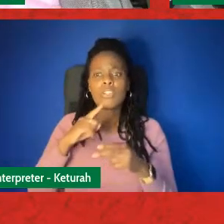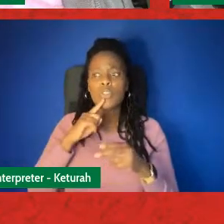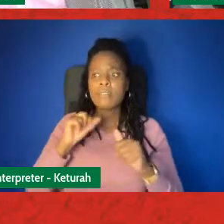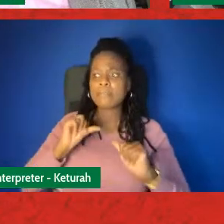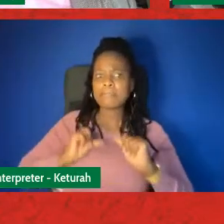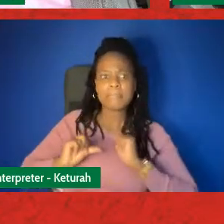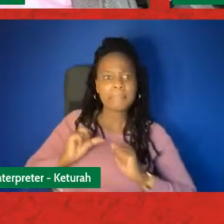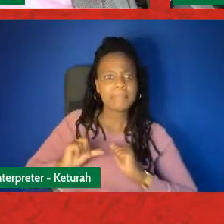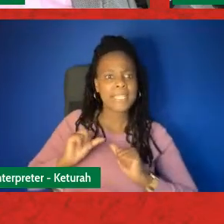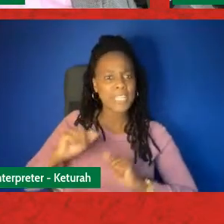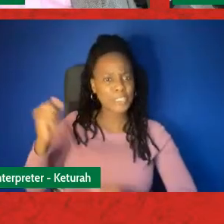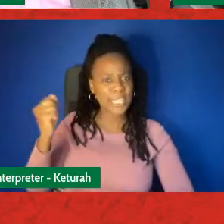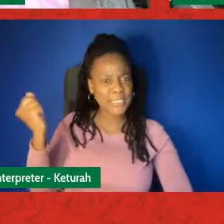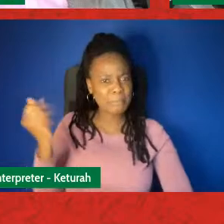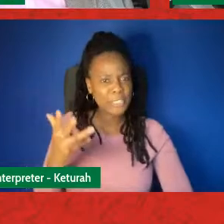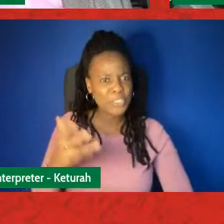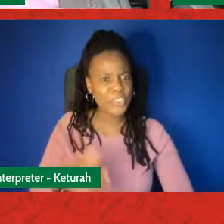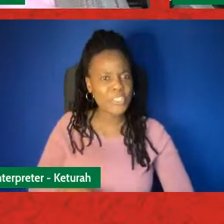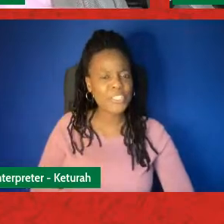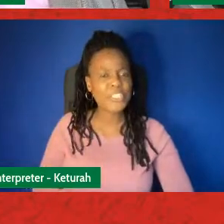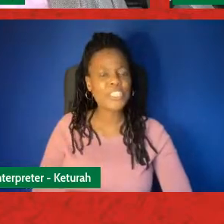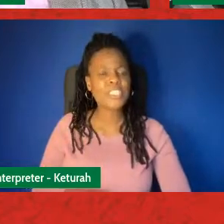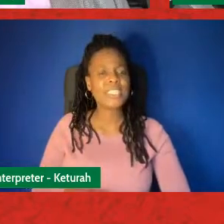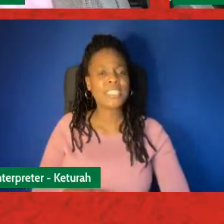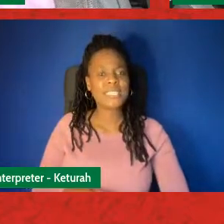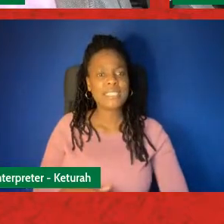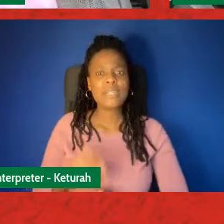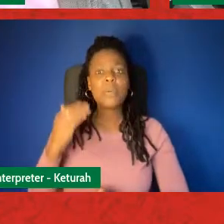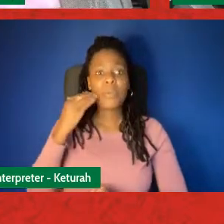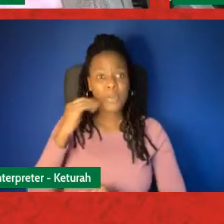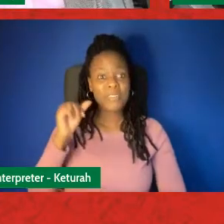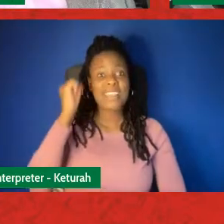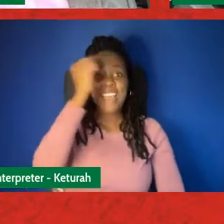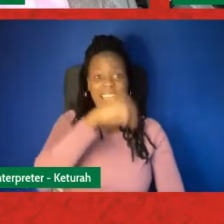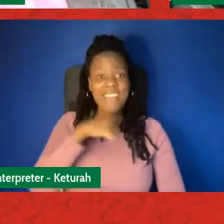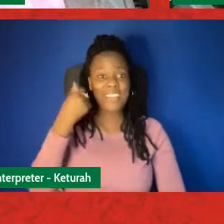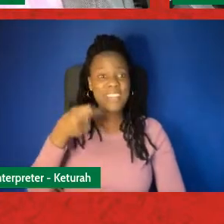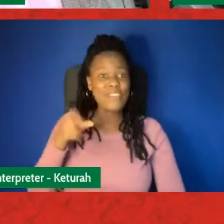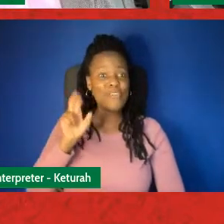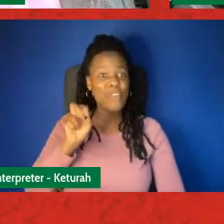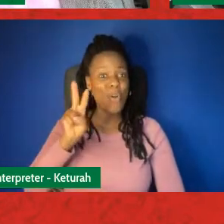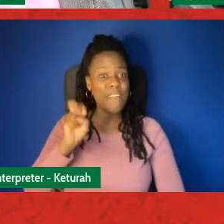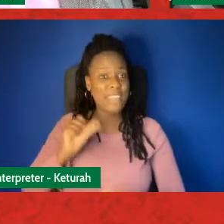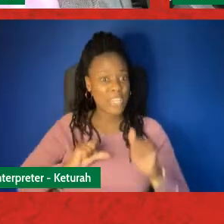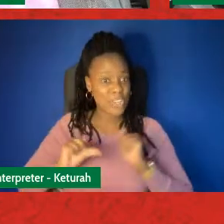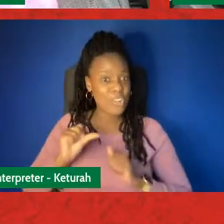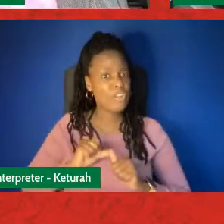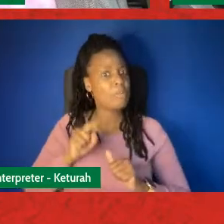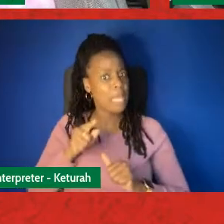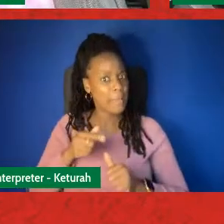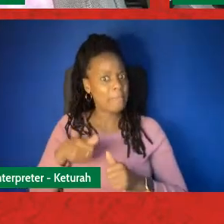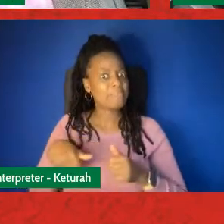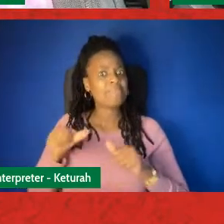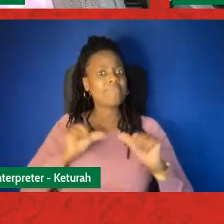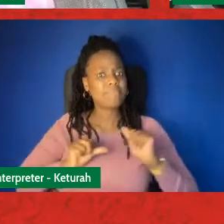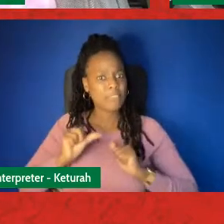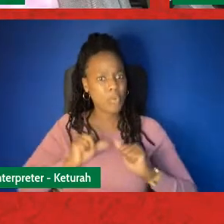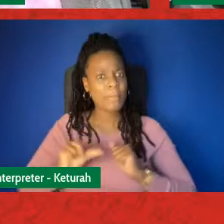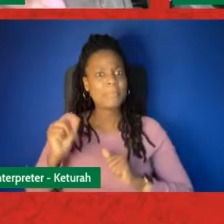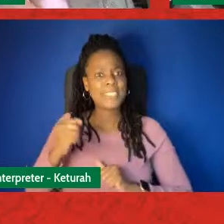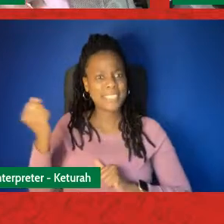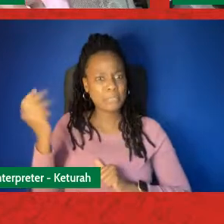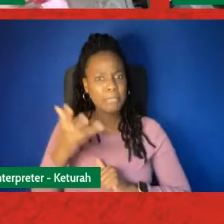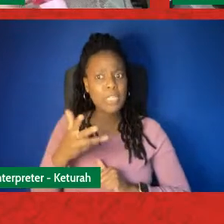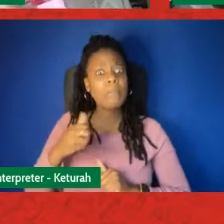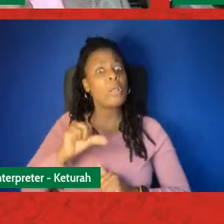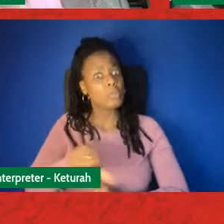at first, and we know that in the African Grove Theater they did Shakespeare, but they did other plays too. They did plays